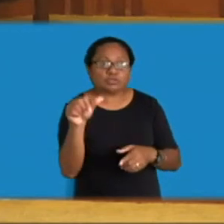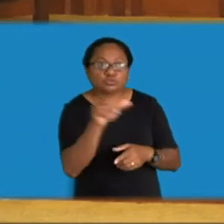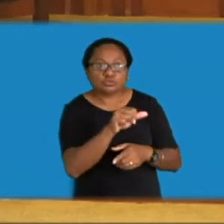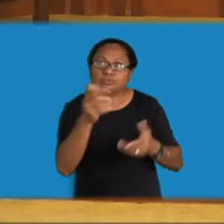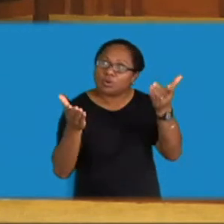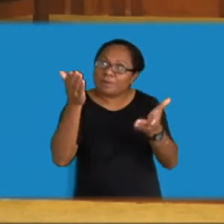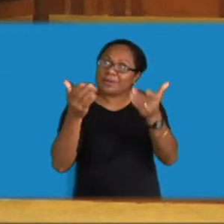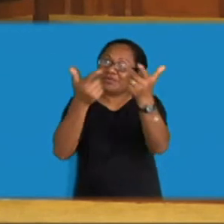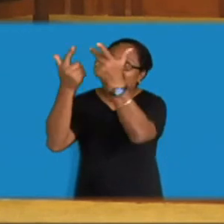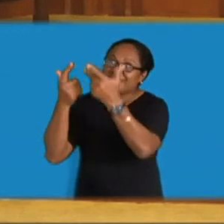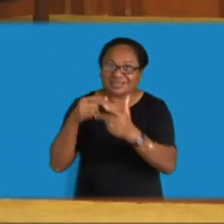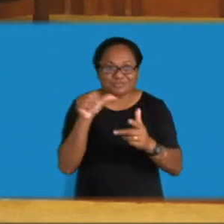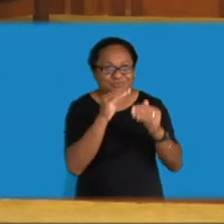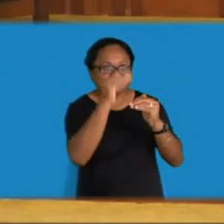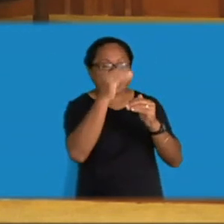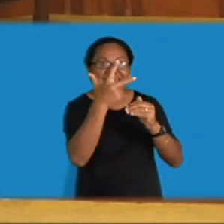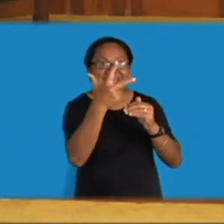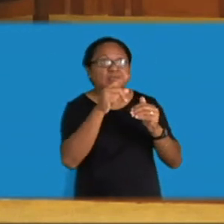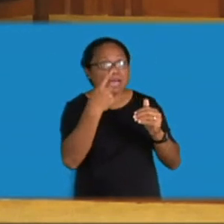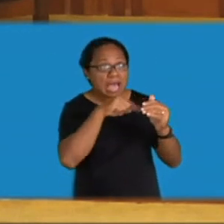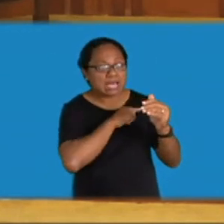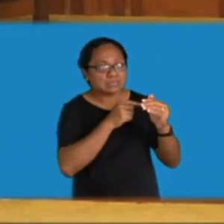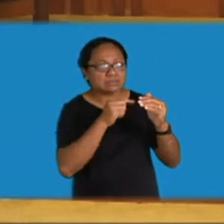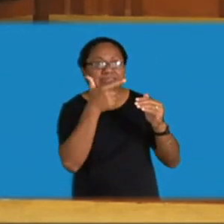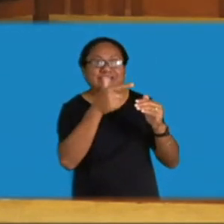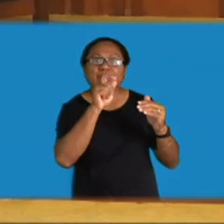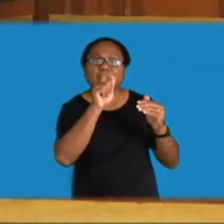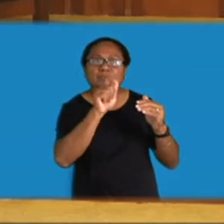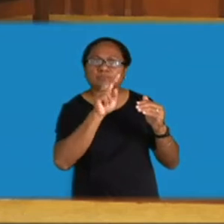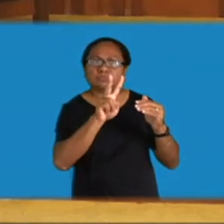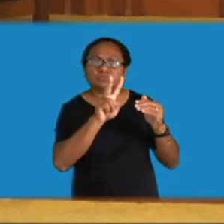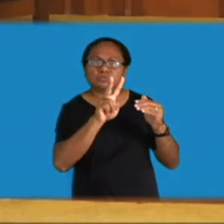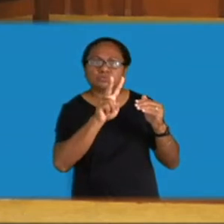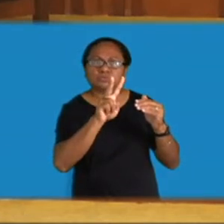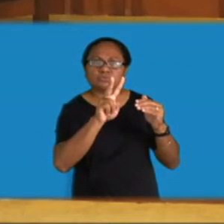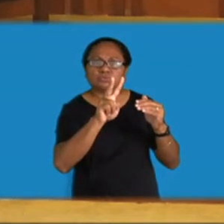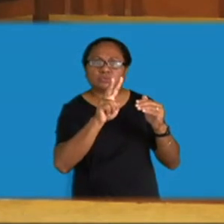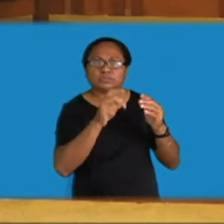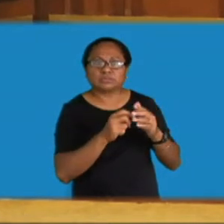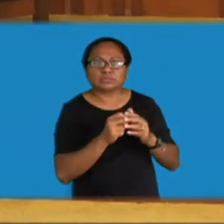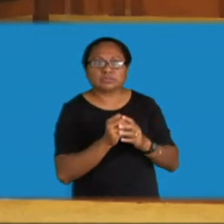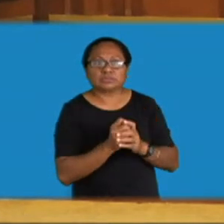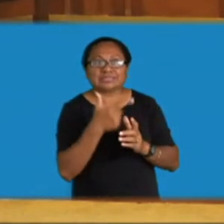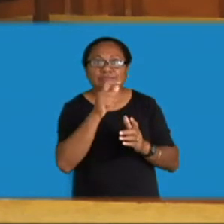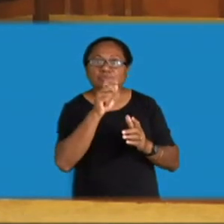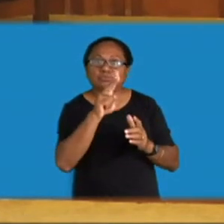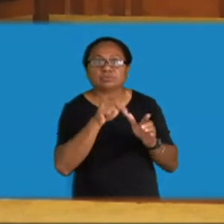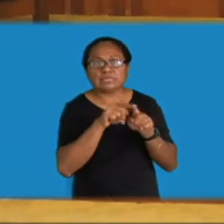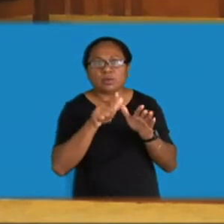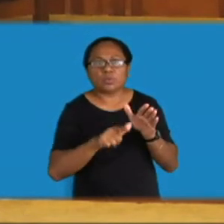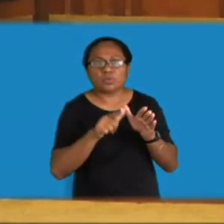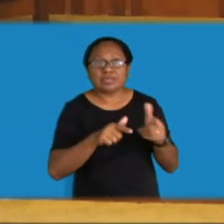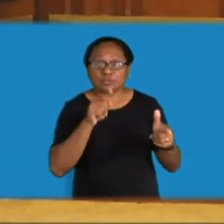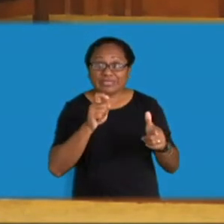and above. But our rating is about 7.2. So really, I mean, if we're looking at a